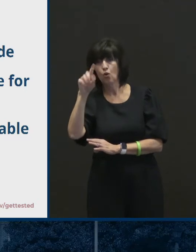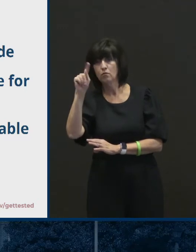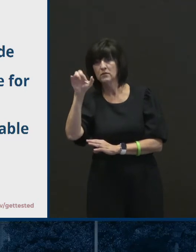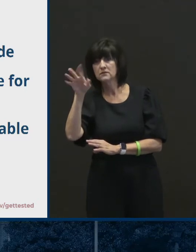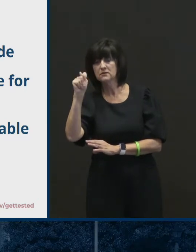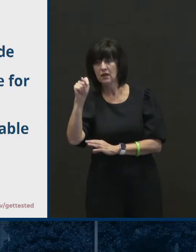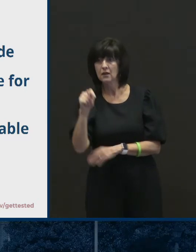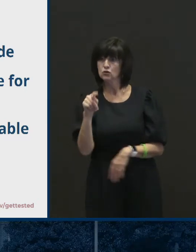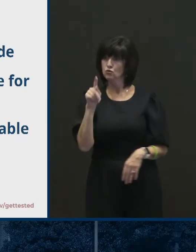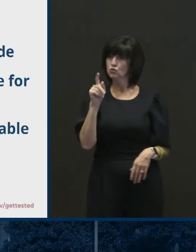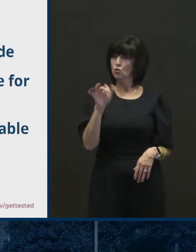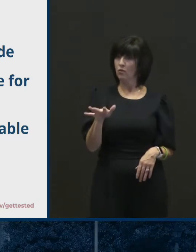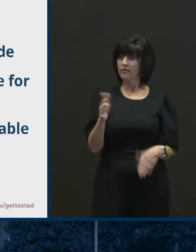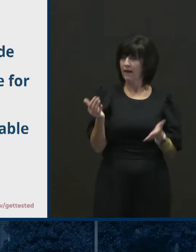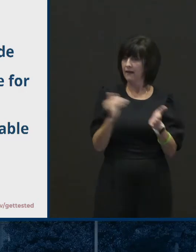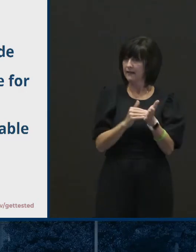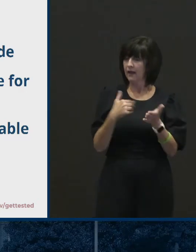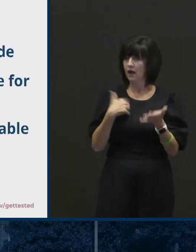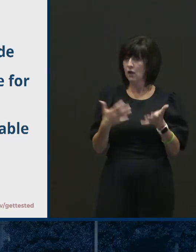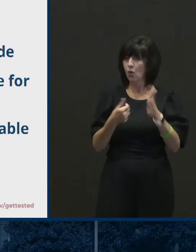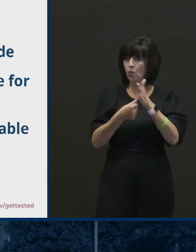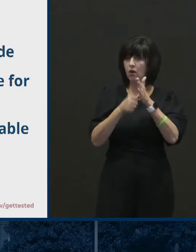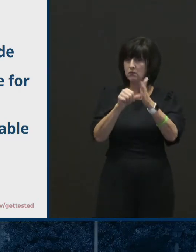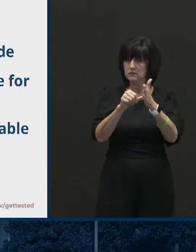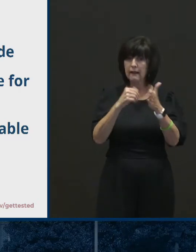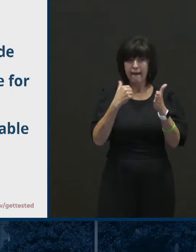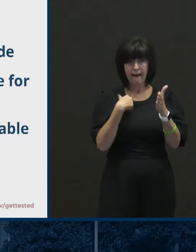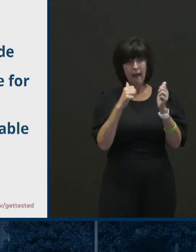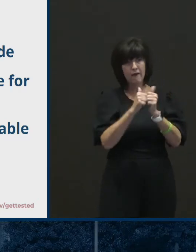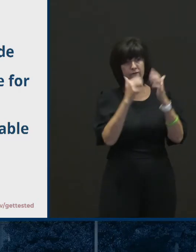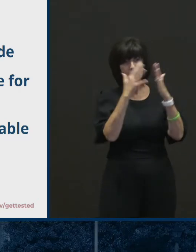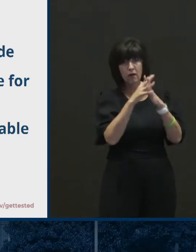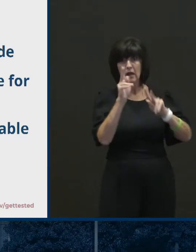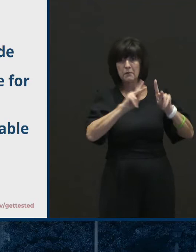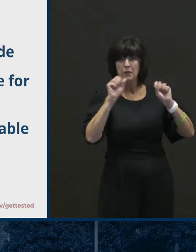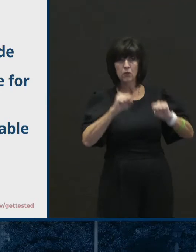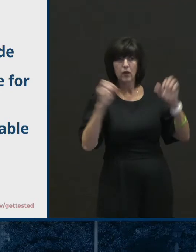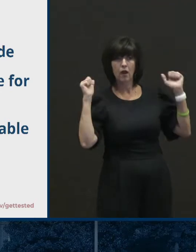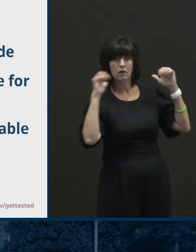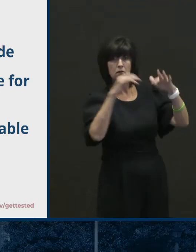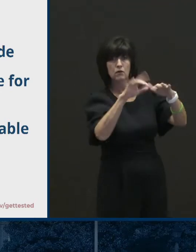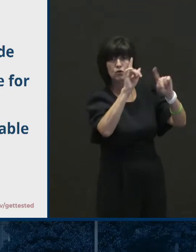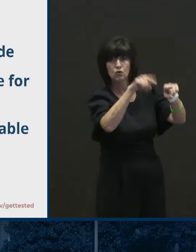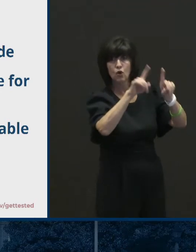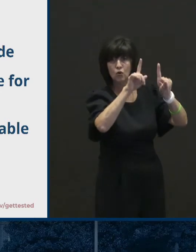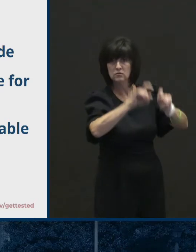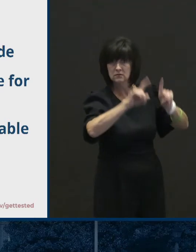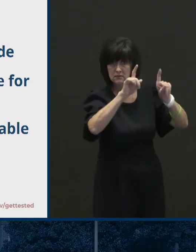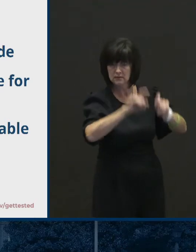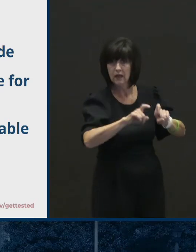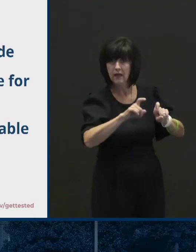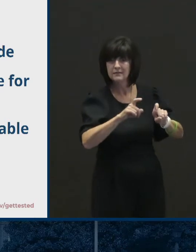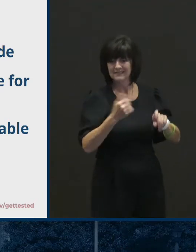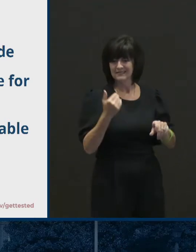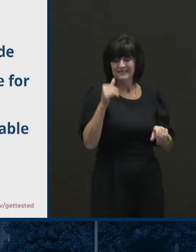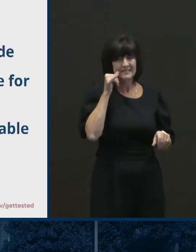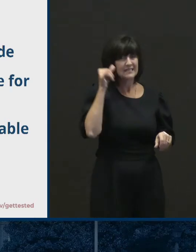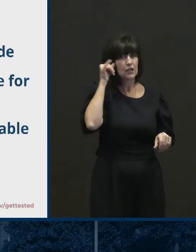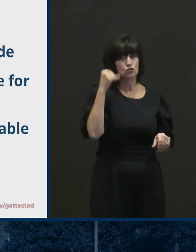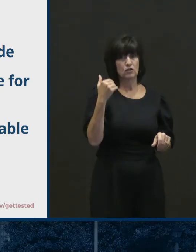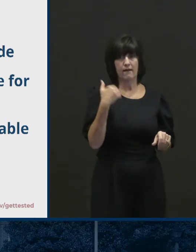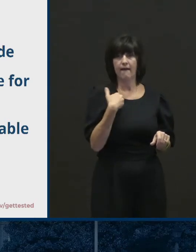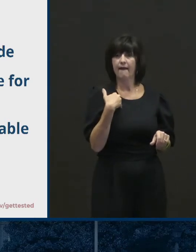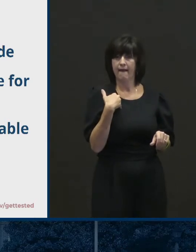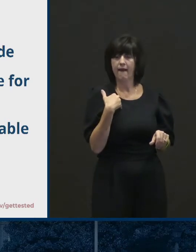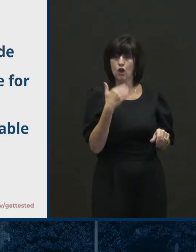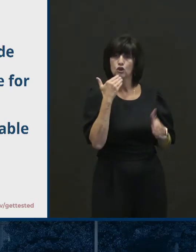these pop-up mobile sites. Yesterday, we had a great meeting with leaders in the greater Wilmington and Newcastle area to talk